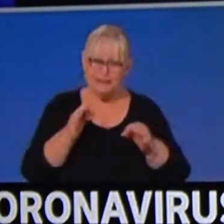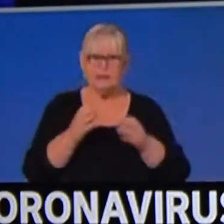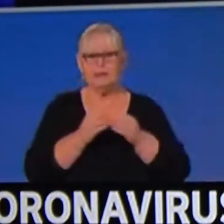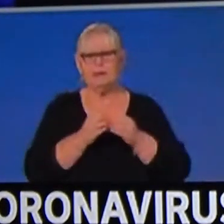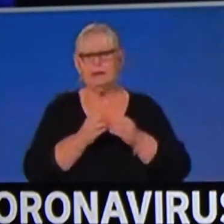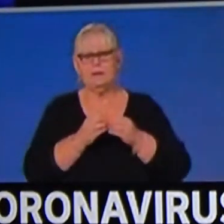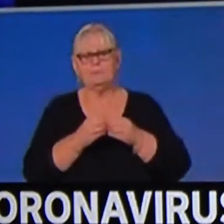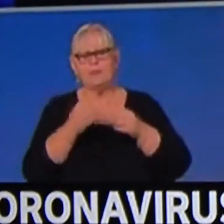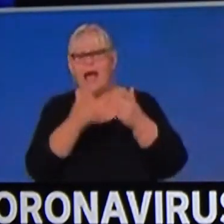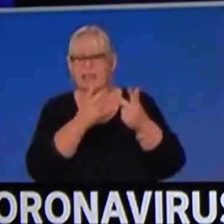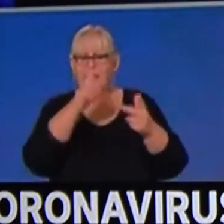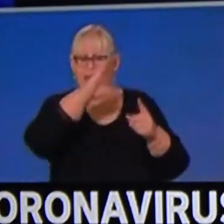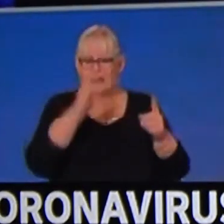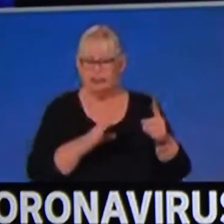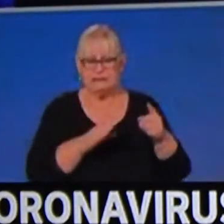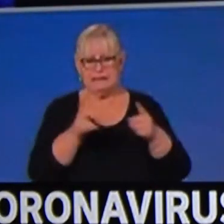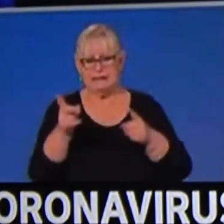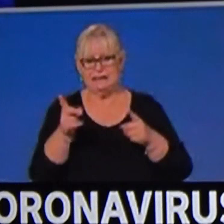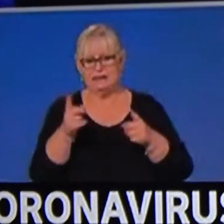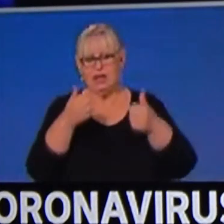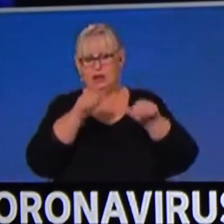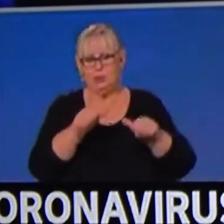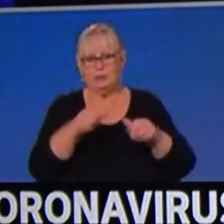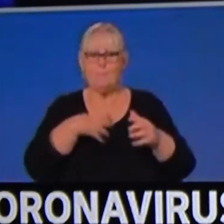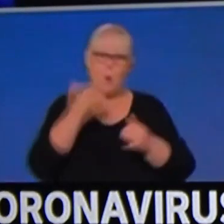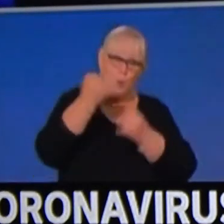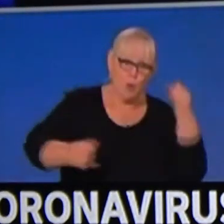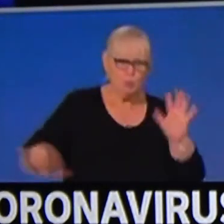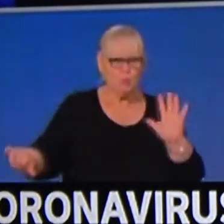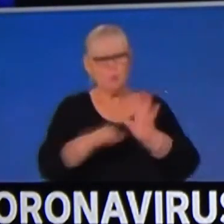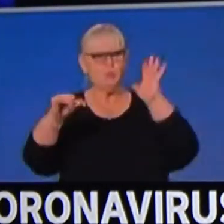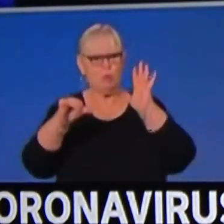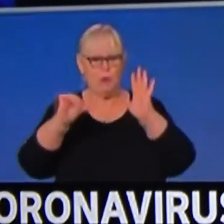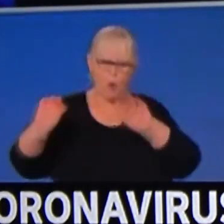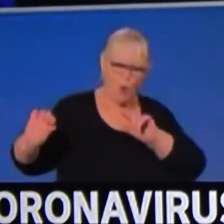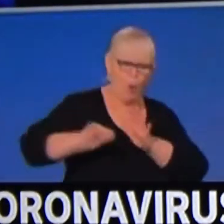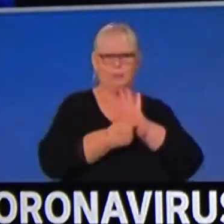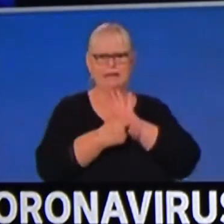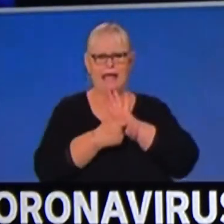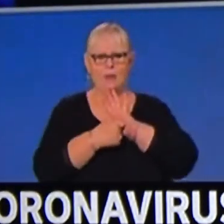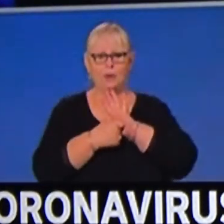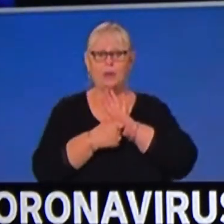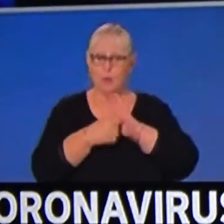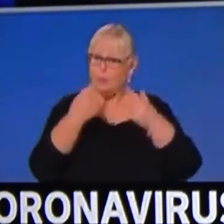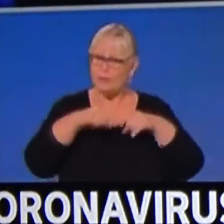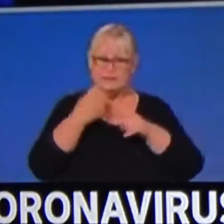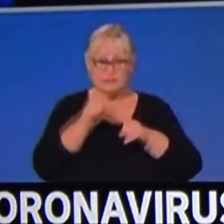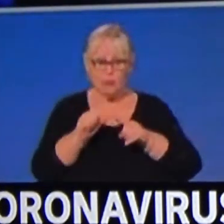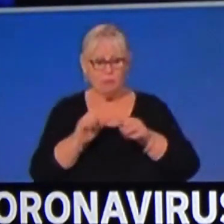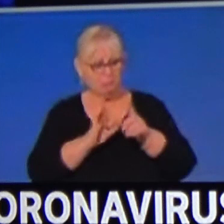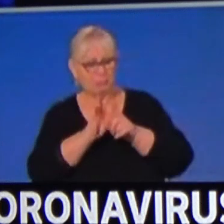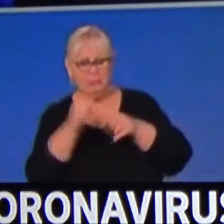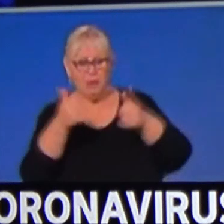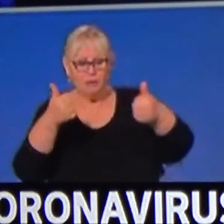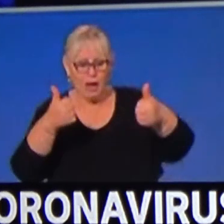countries that are using even more extreme forms of lockdown. But we can't overstate